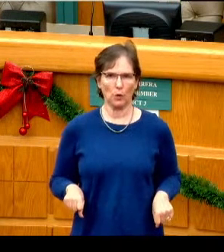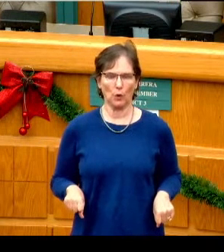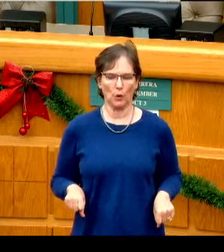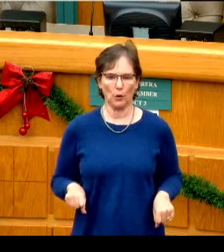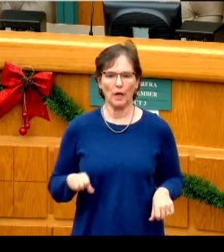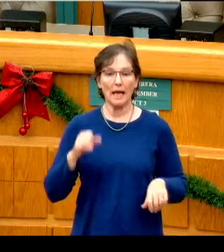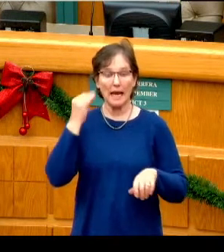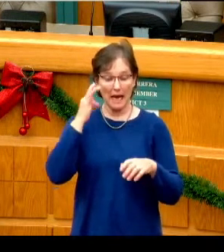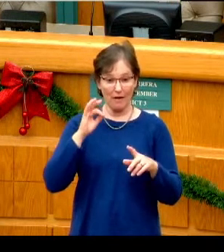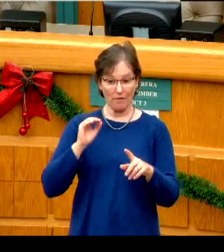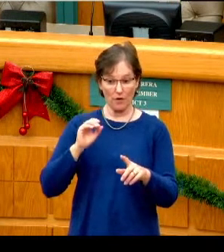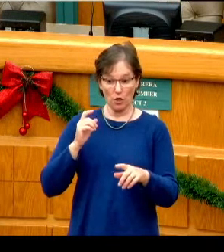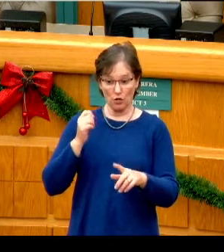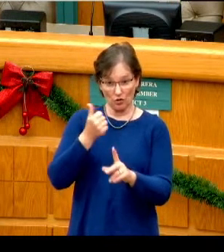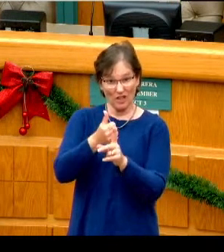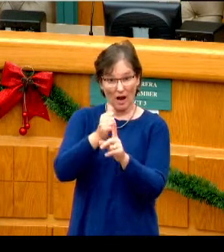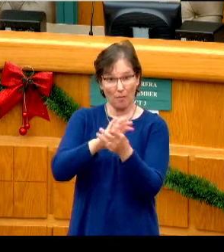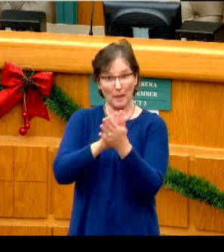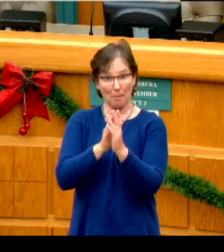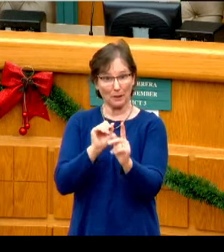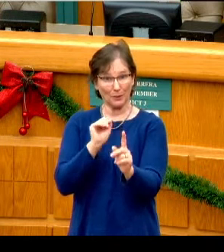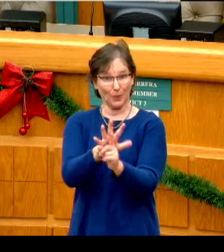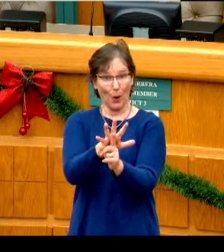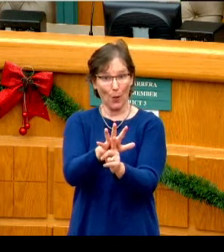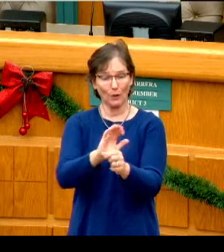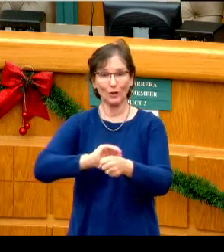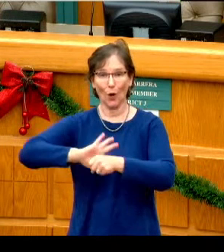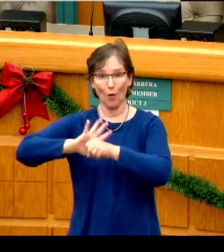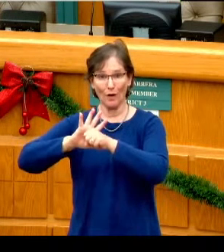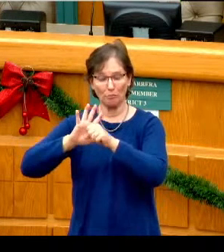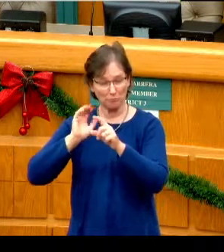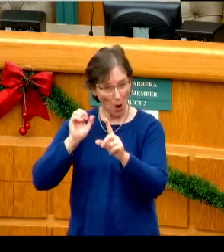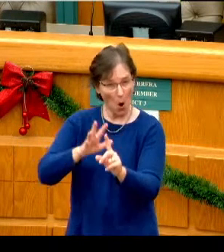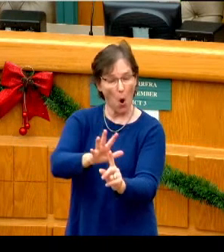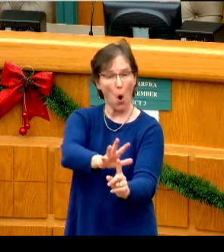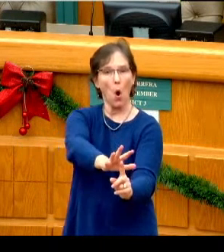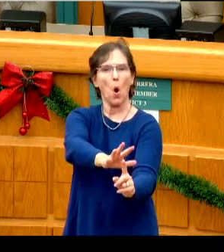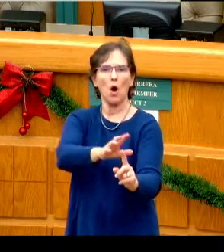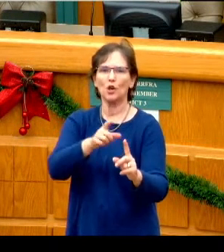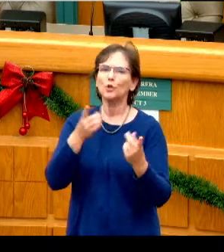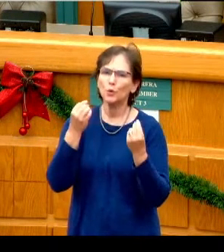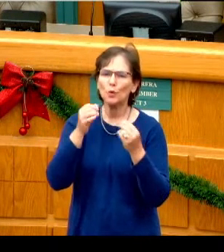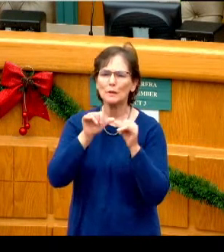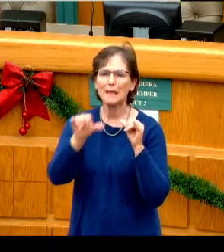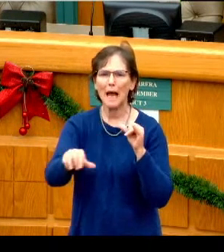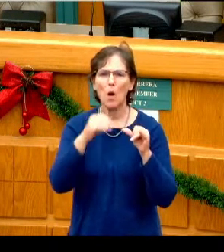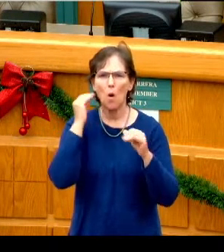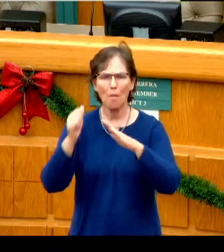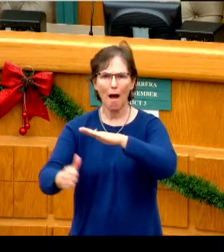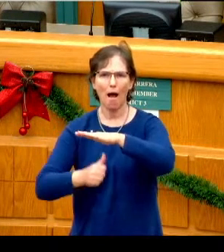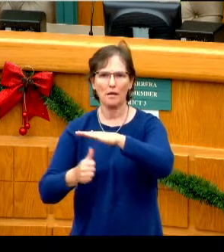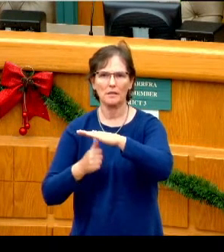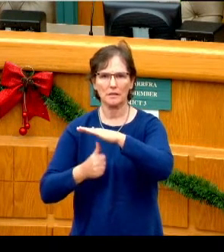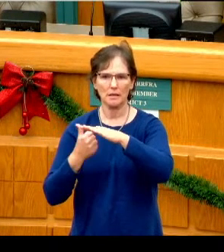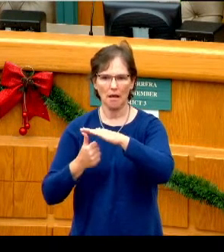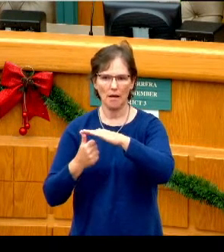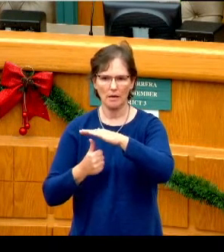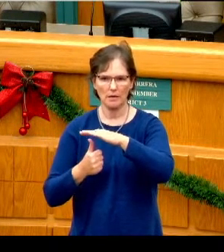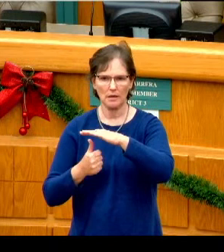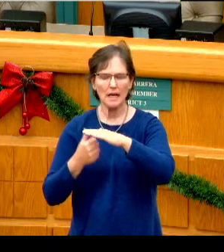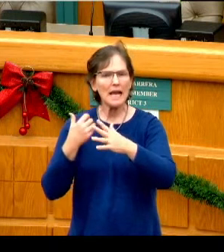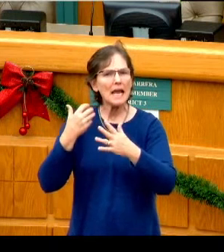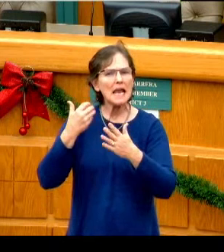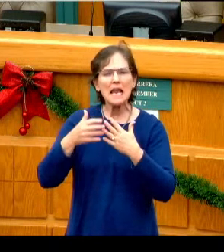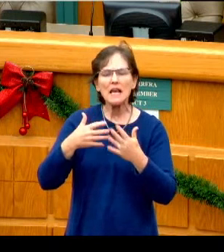to COVID-19 or symptomatic, even if you think you don't have COVID and you have a runny nose or something. The best